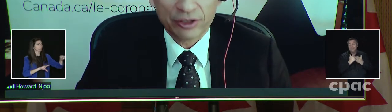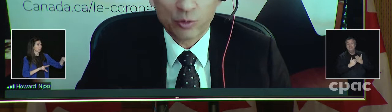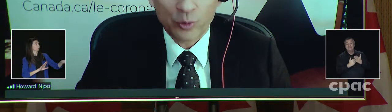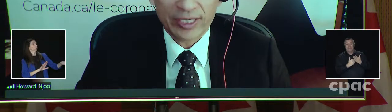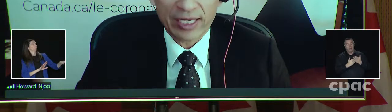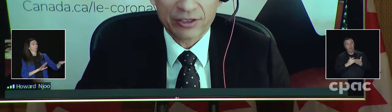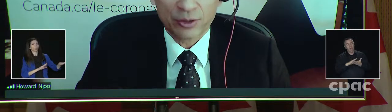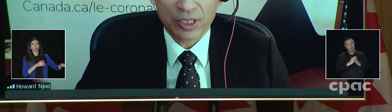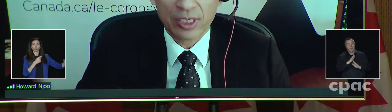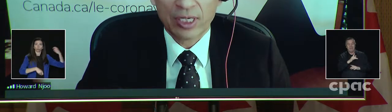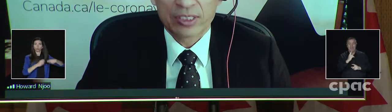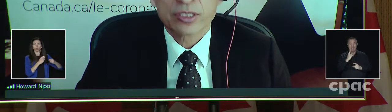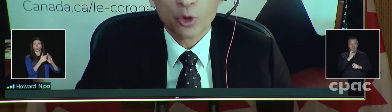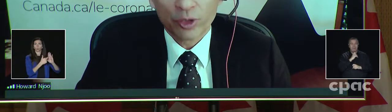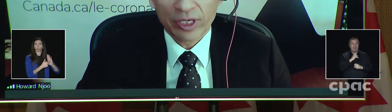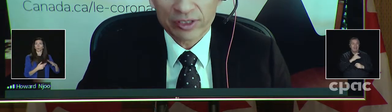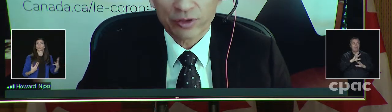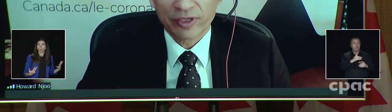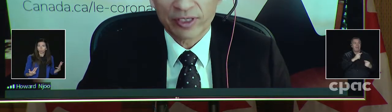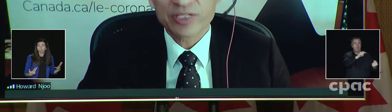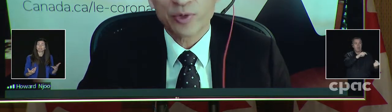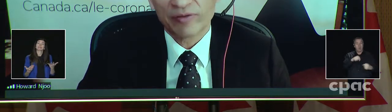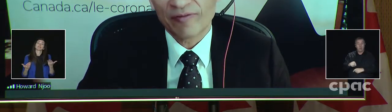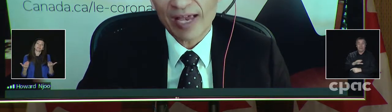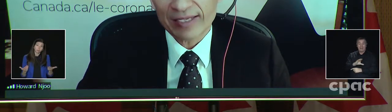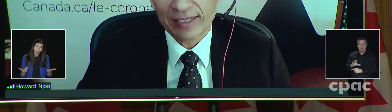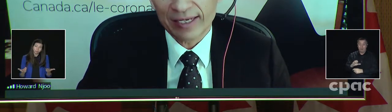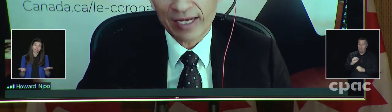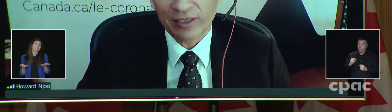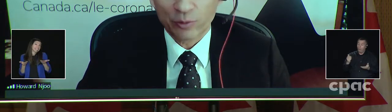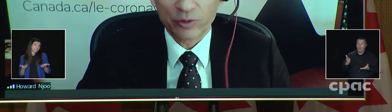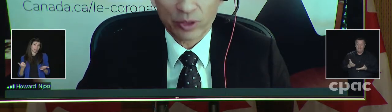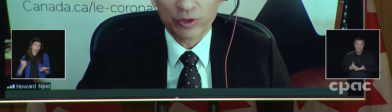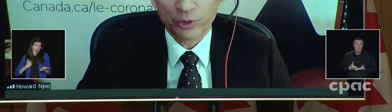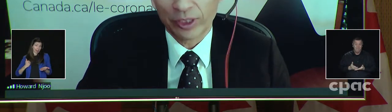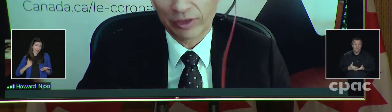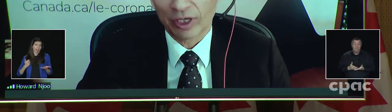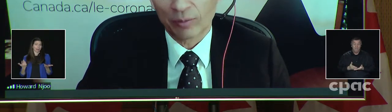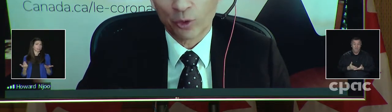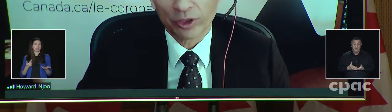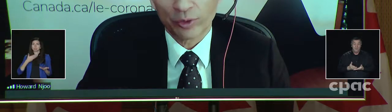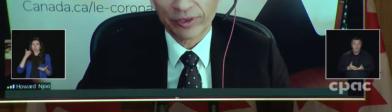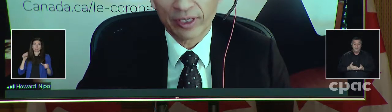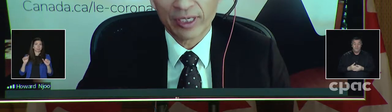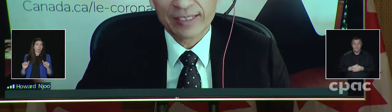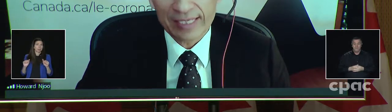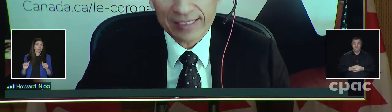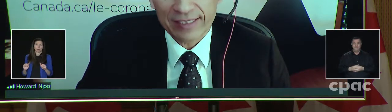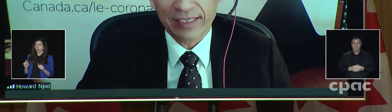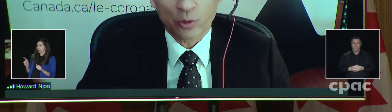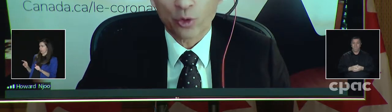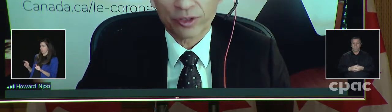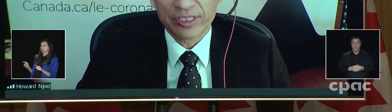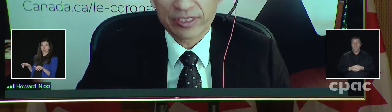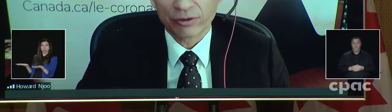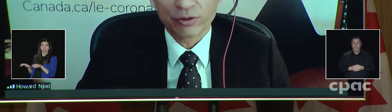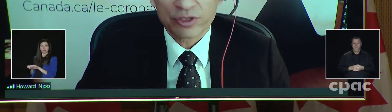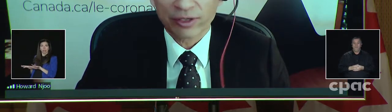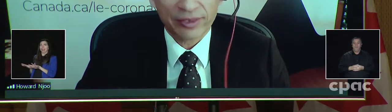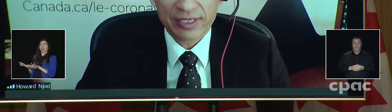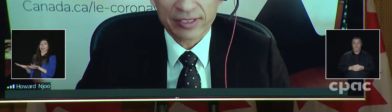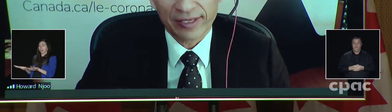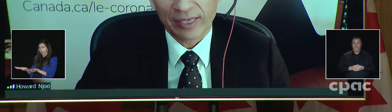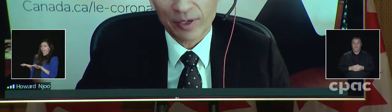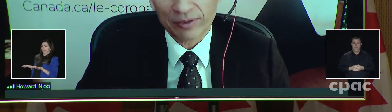trying to do what we can to slow the spread of the vaccine in Canada with what we're doing at our border with testing and quarantine. So those are